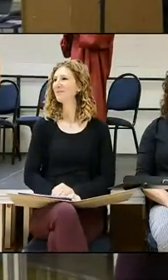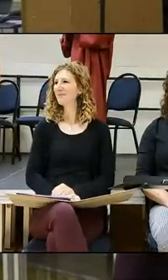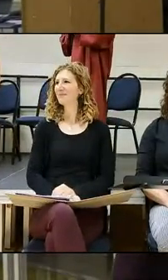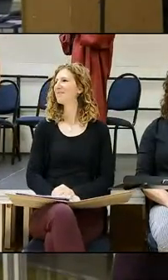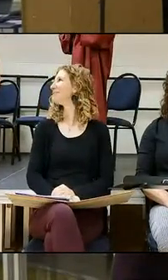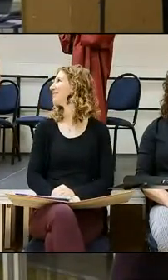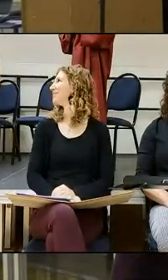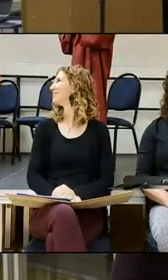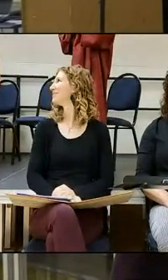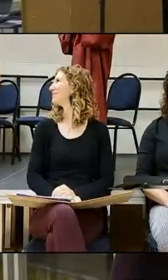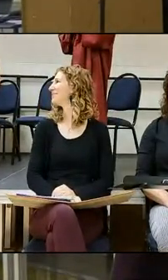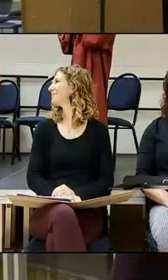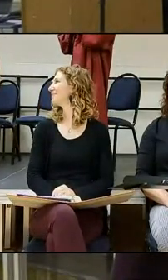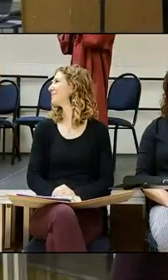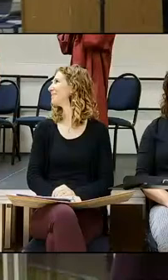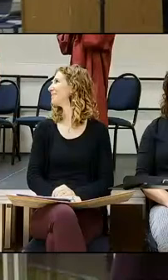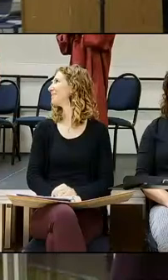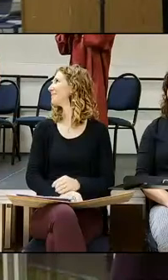leather bound.